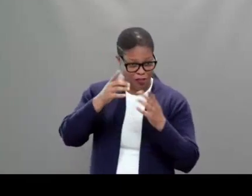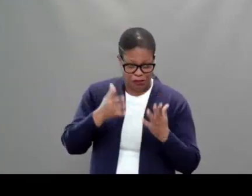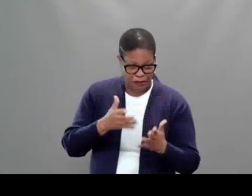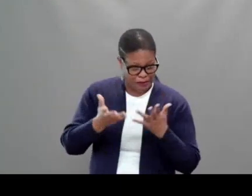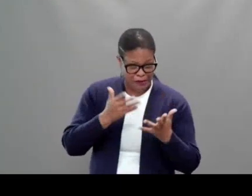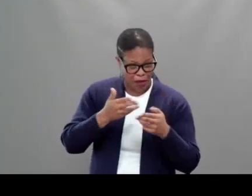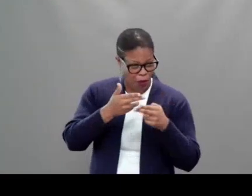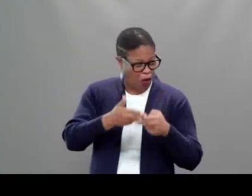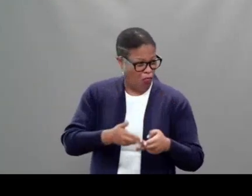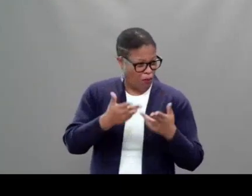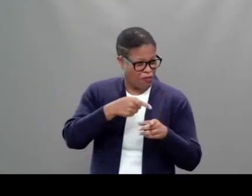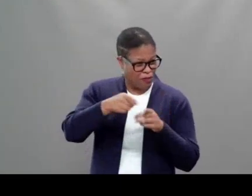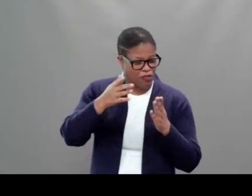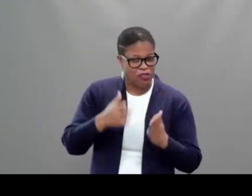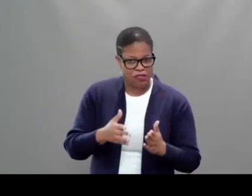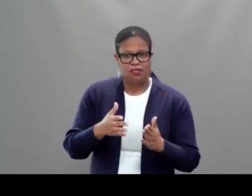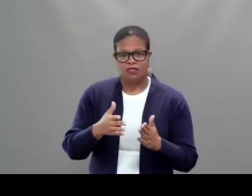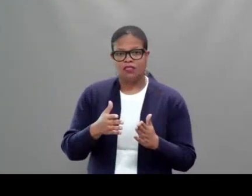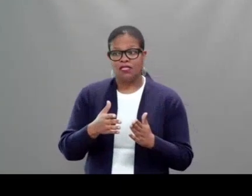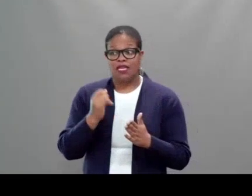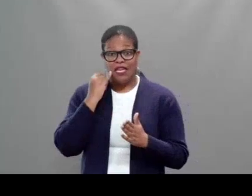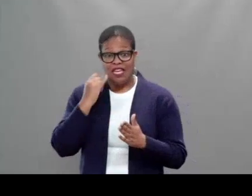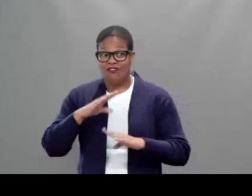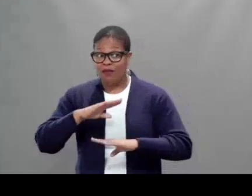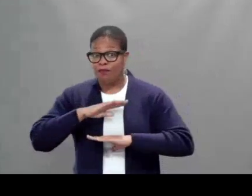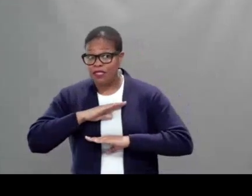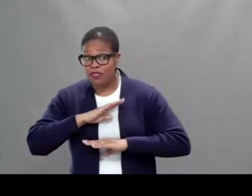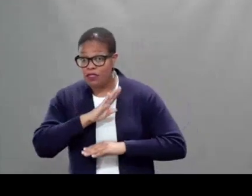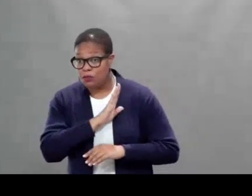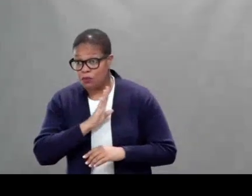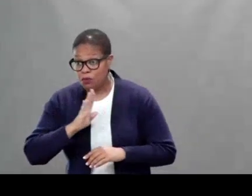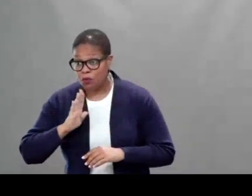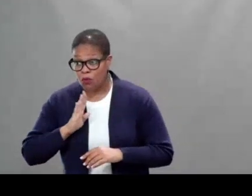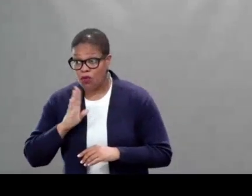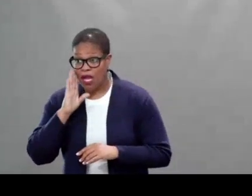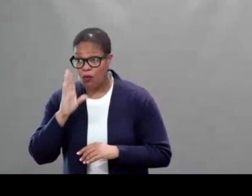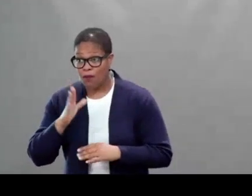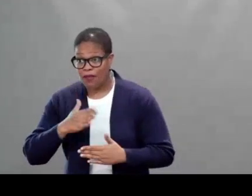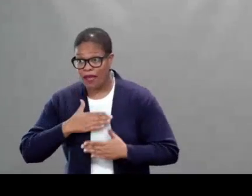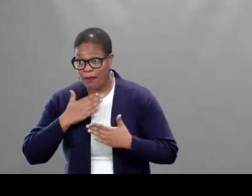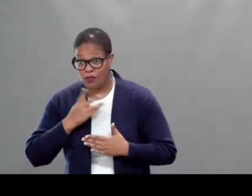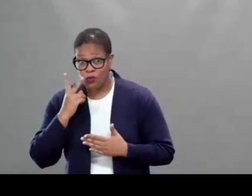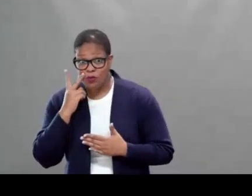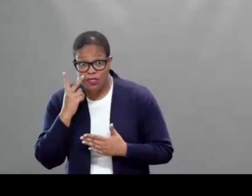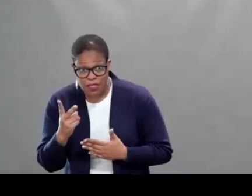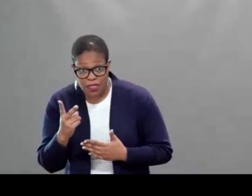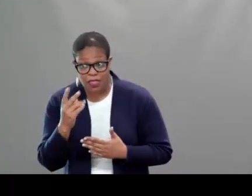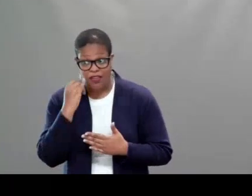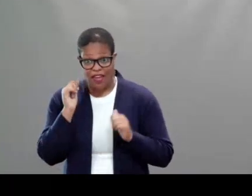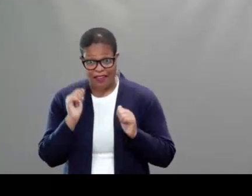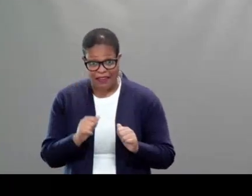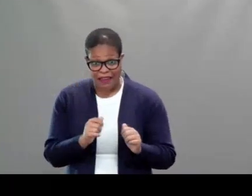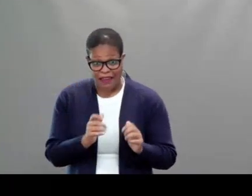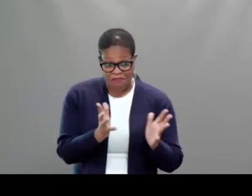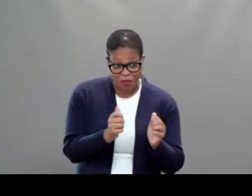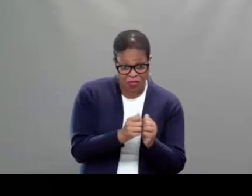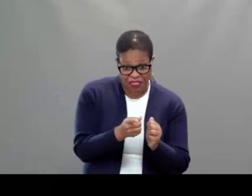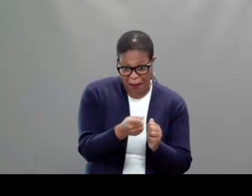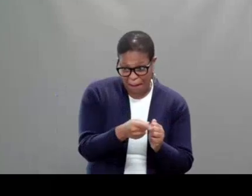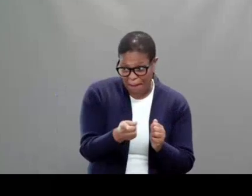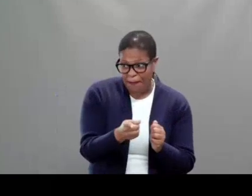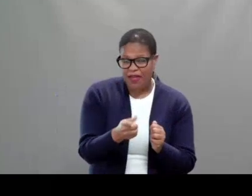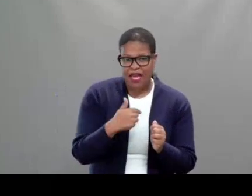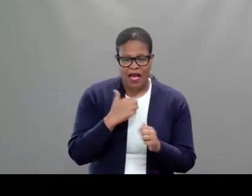specialists, I would say. And if it pleases the board, I'd be happy to see if I can talk to them a little bit,